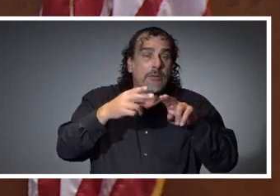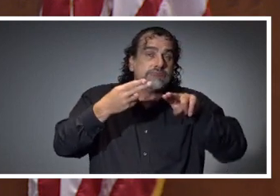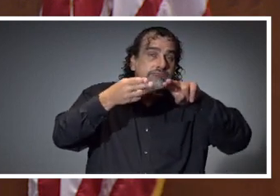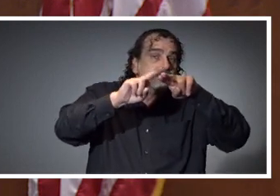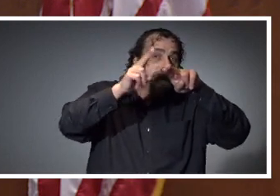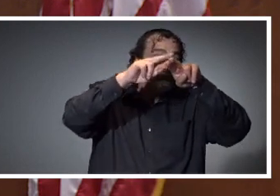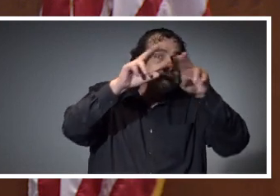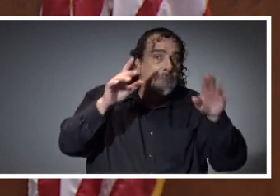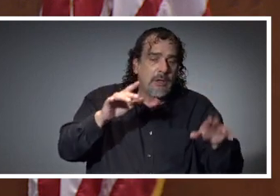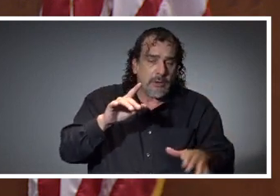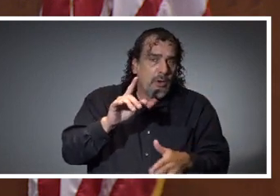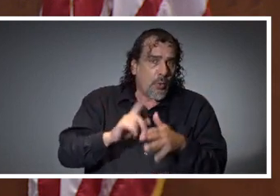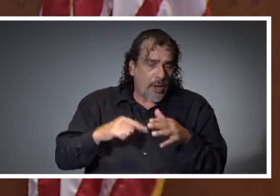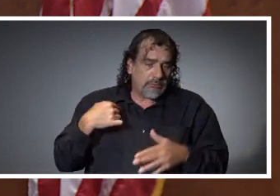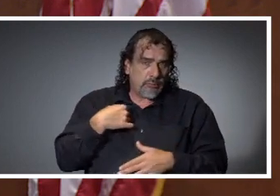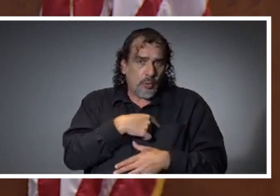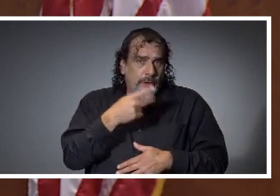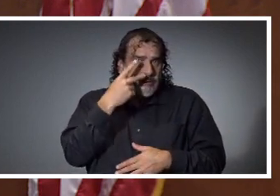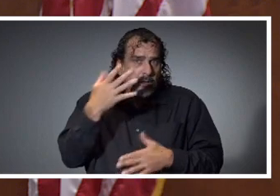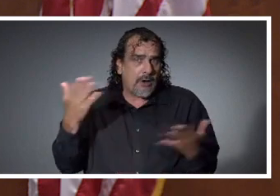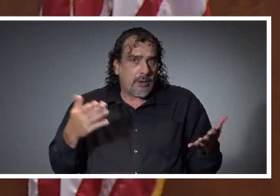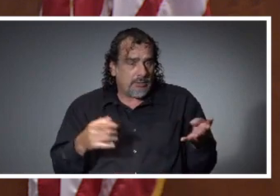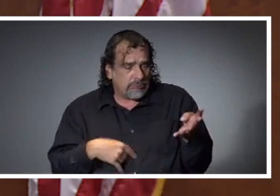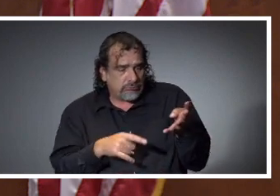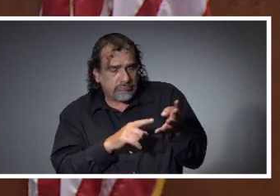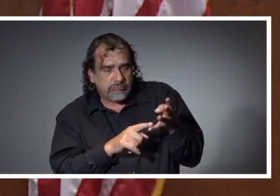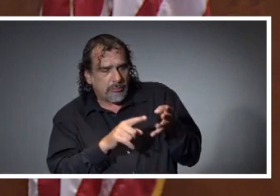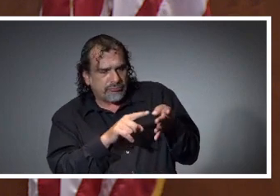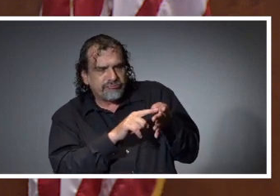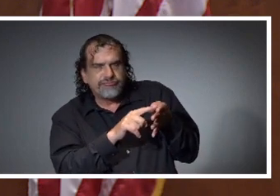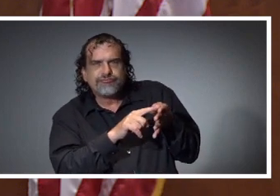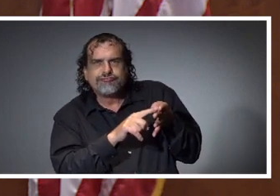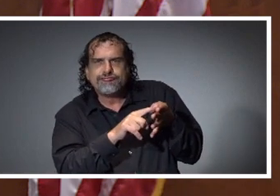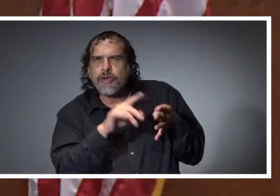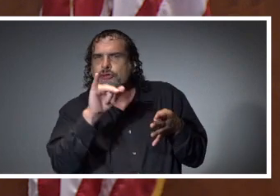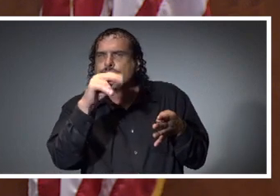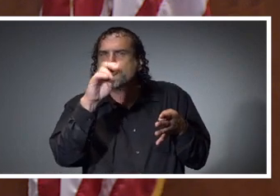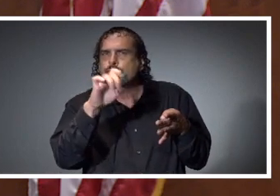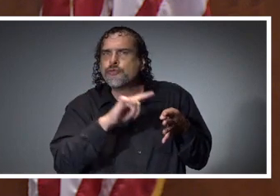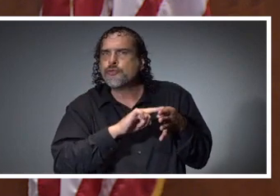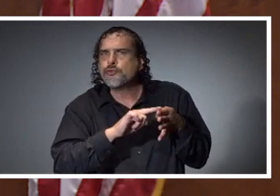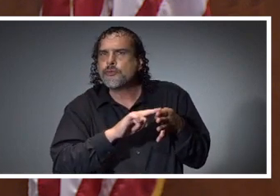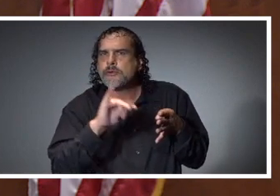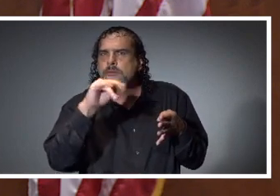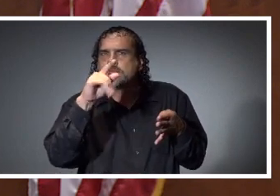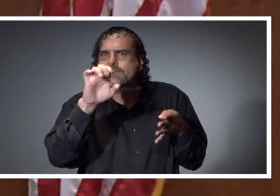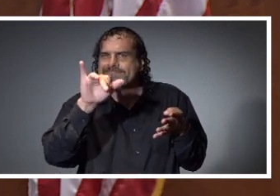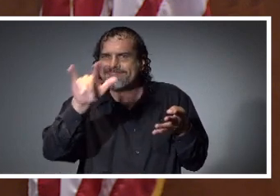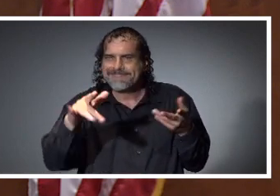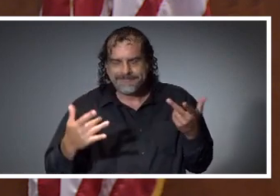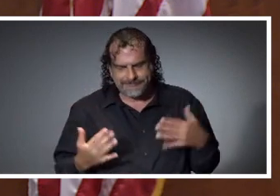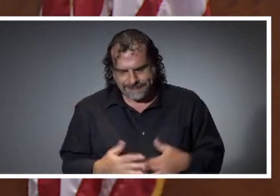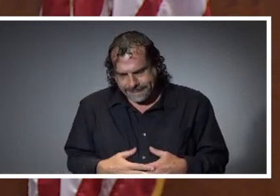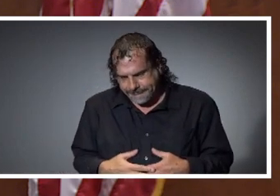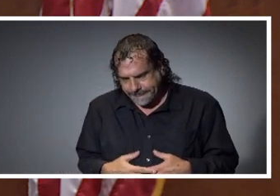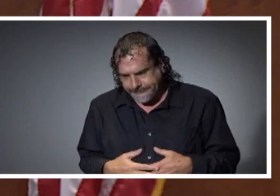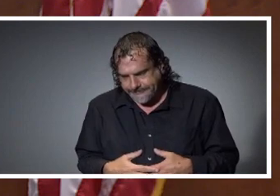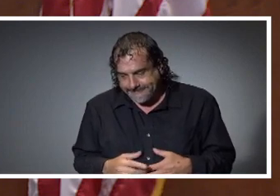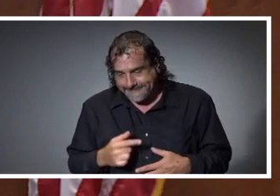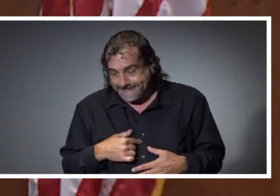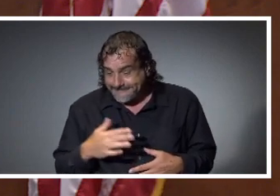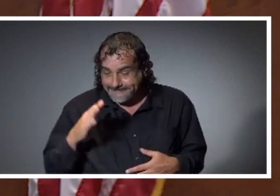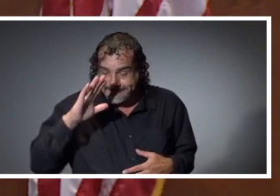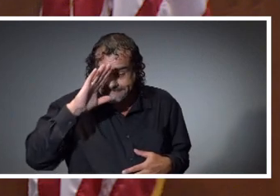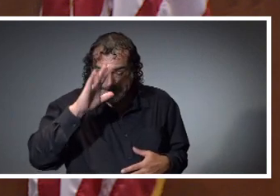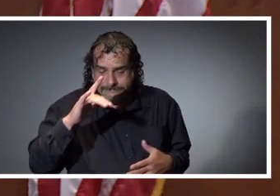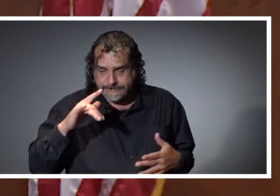but it's kind of like what we saw in, you know, early to mid-June. And so I think there are certainly lessons that we can